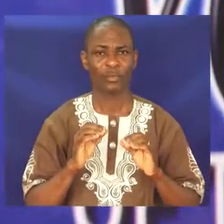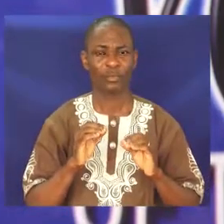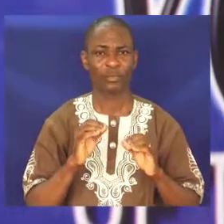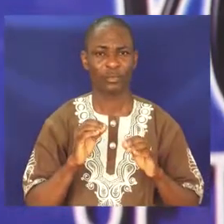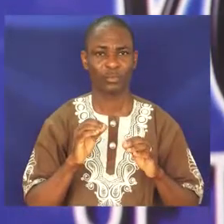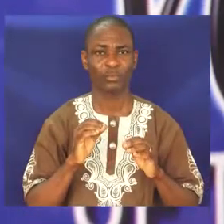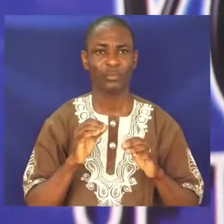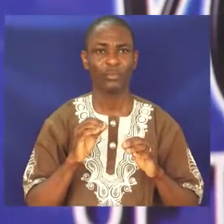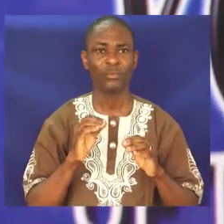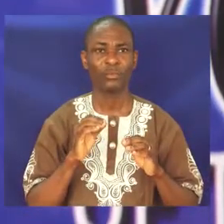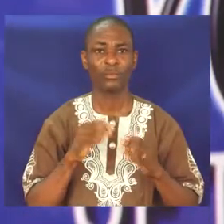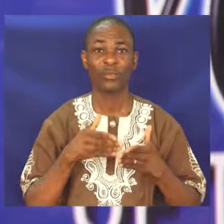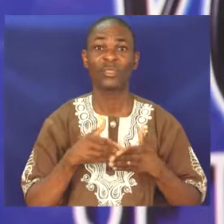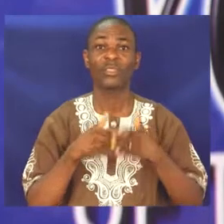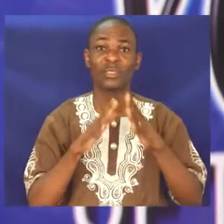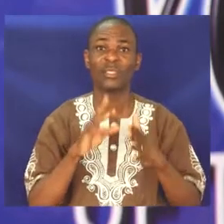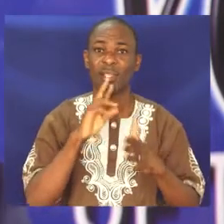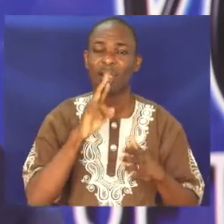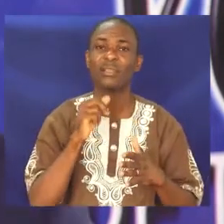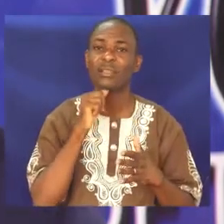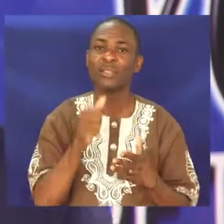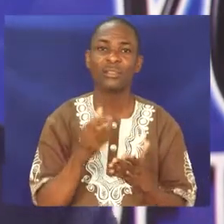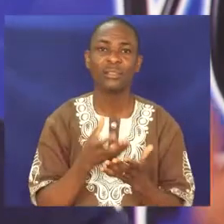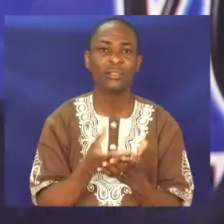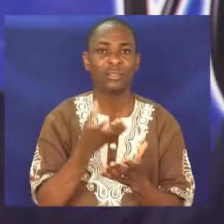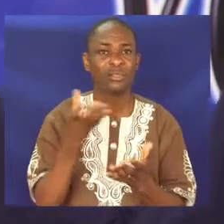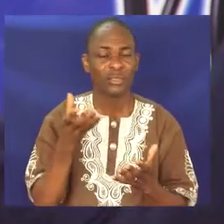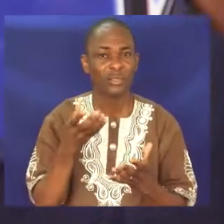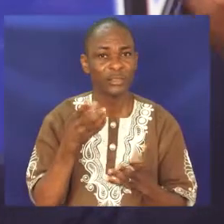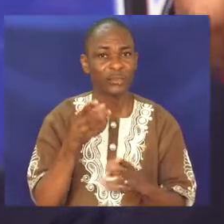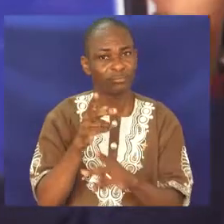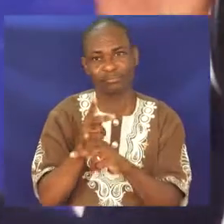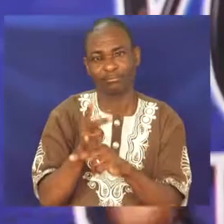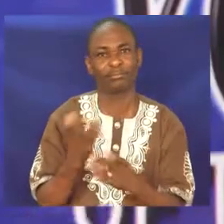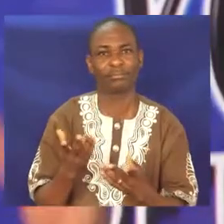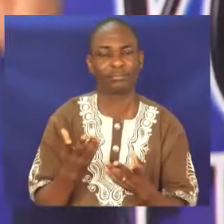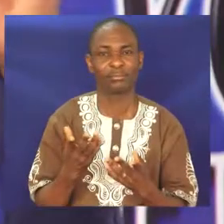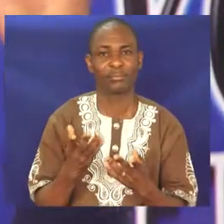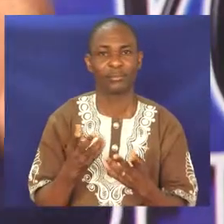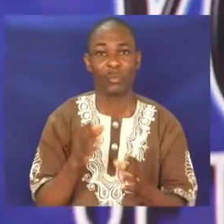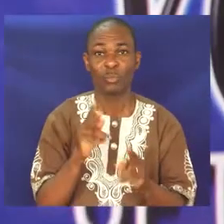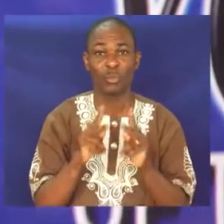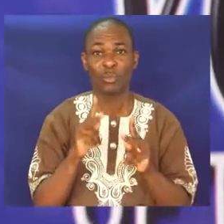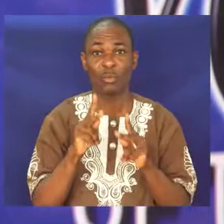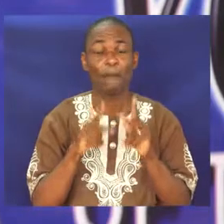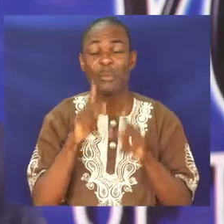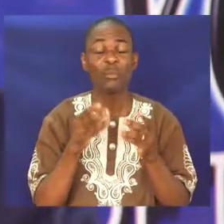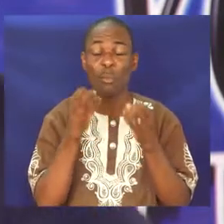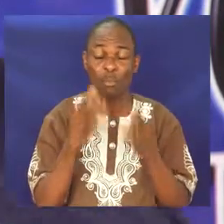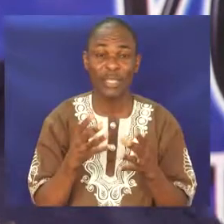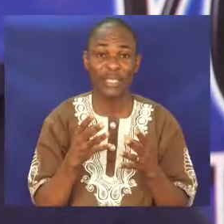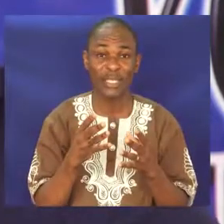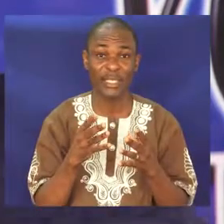Positions are not possessions. Nipabebre, any positiona, Brana Beshe,